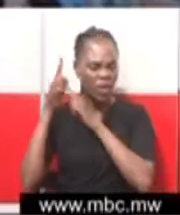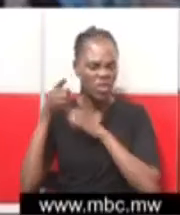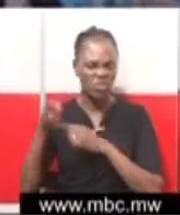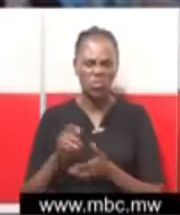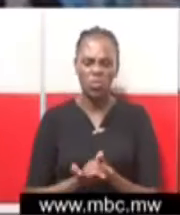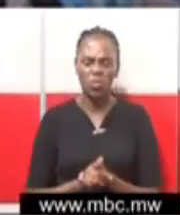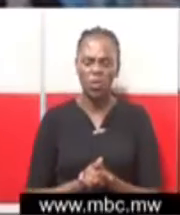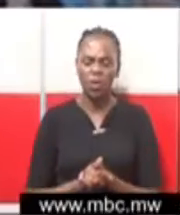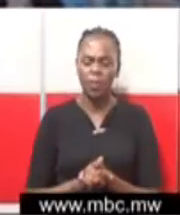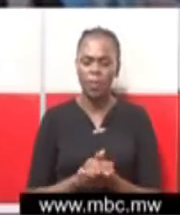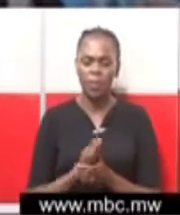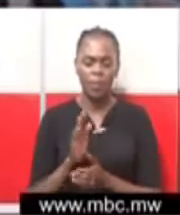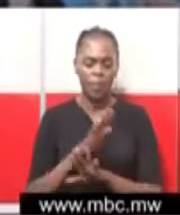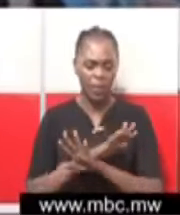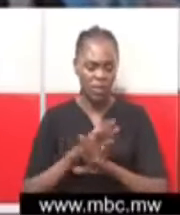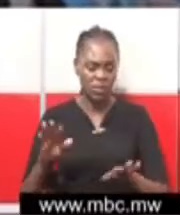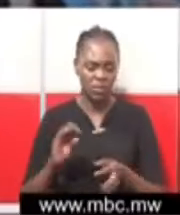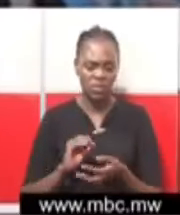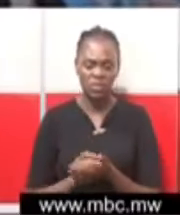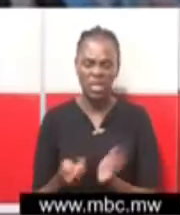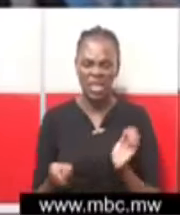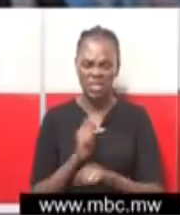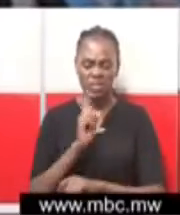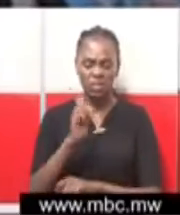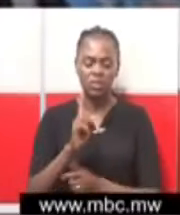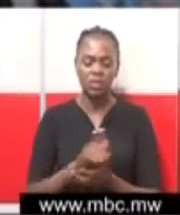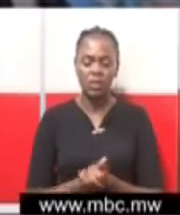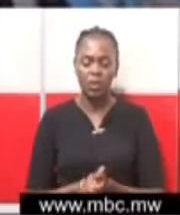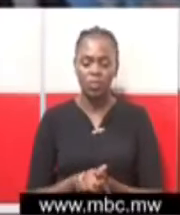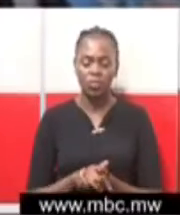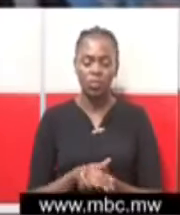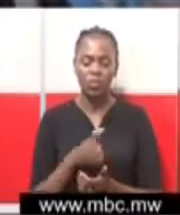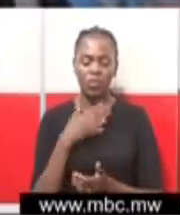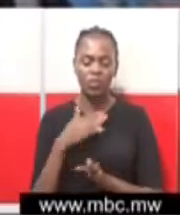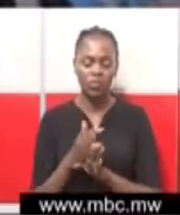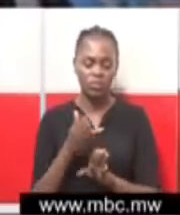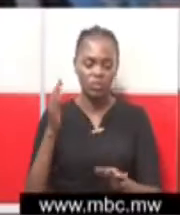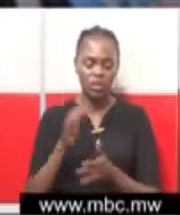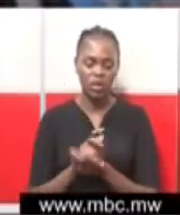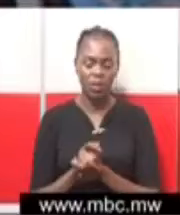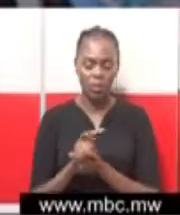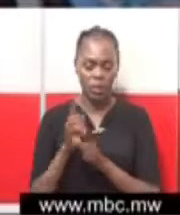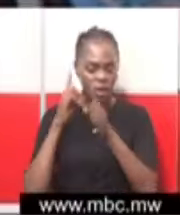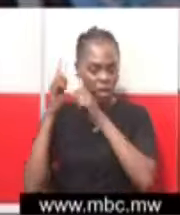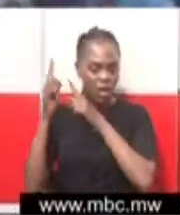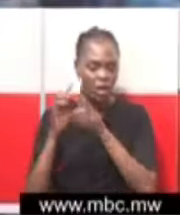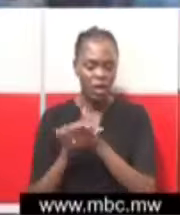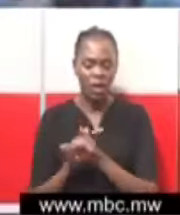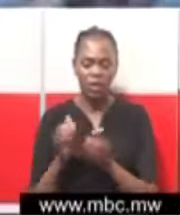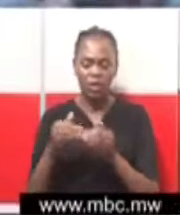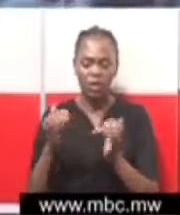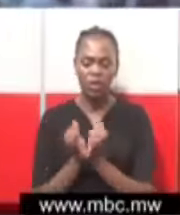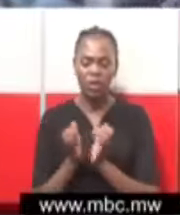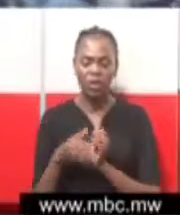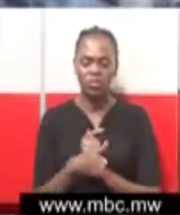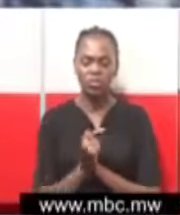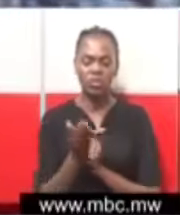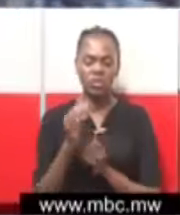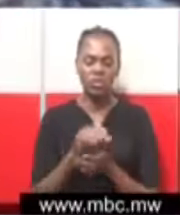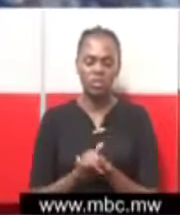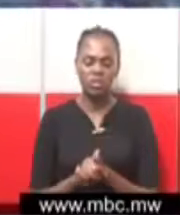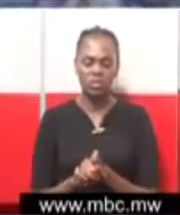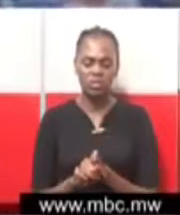final. He says aspirants who are against the decision are those not conversant with the party's ideology. For